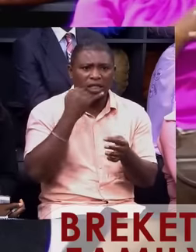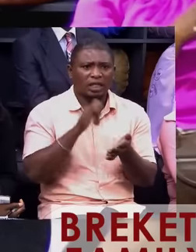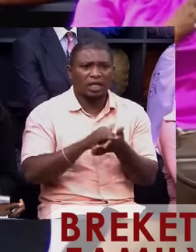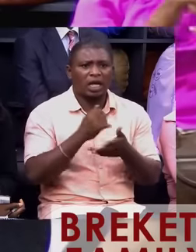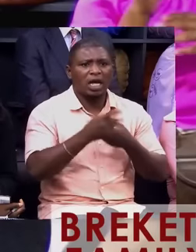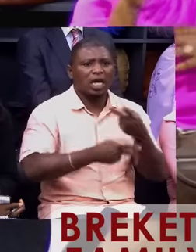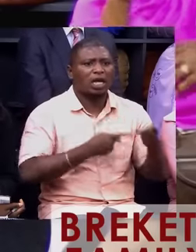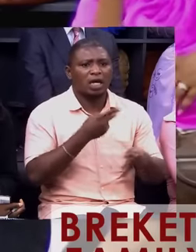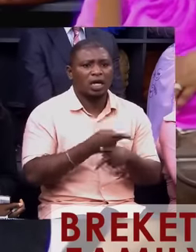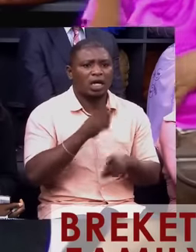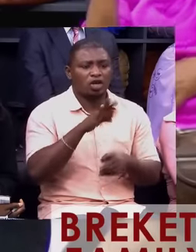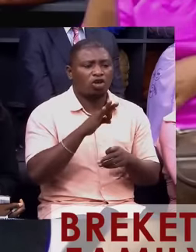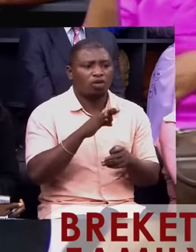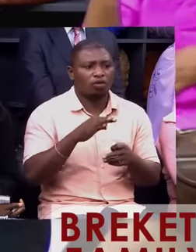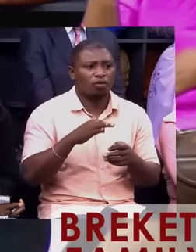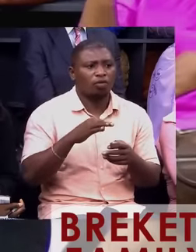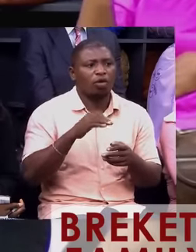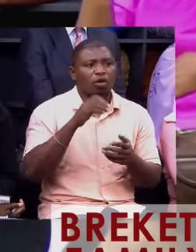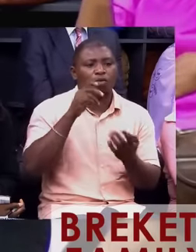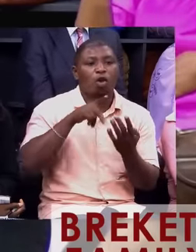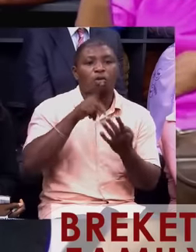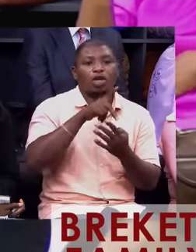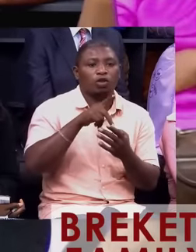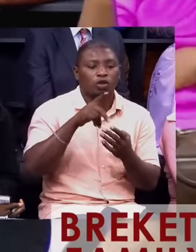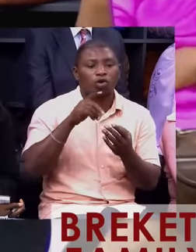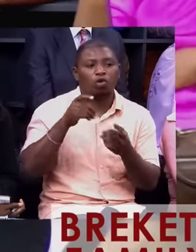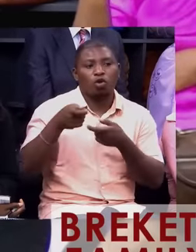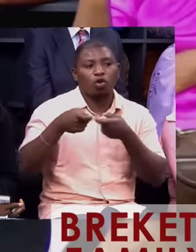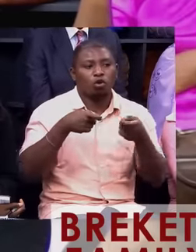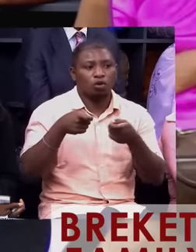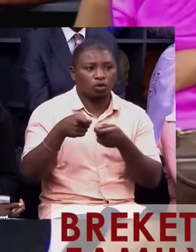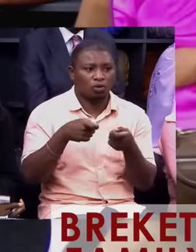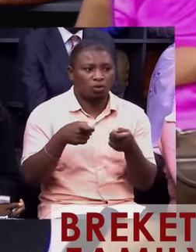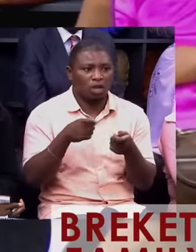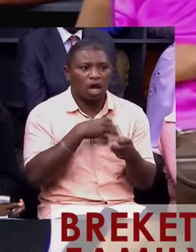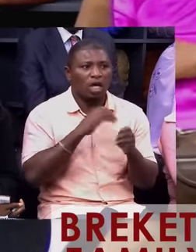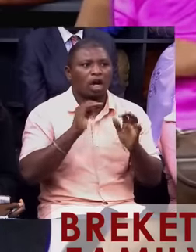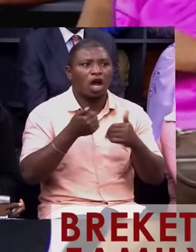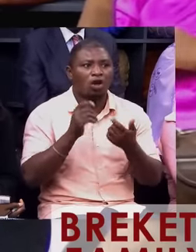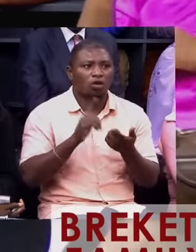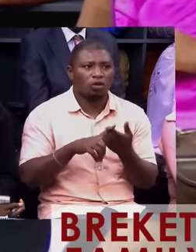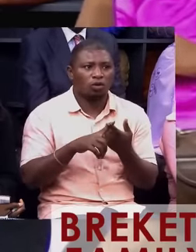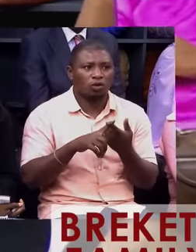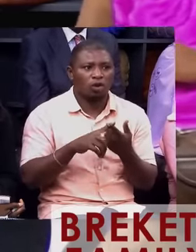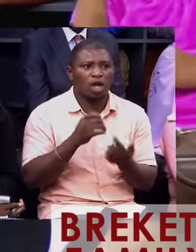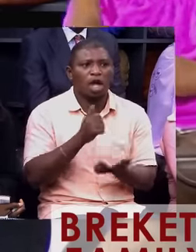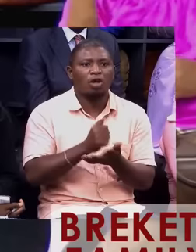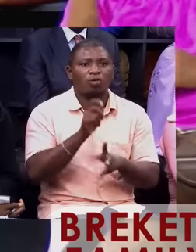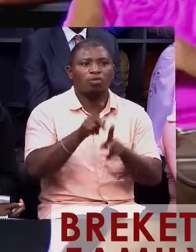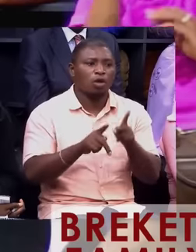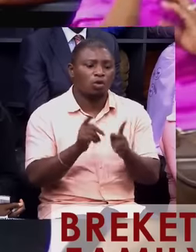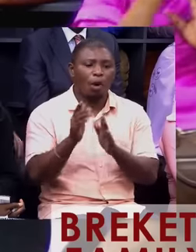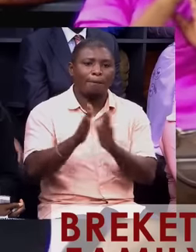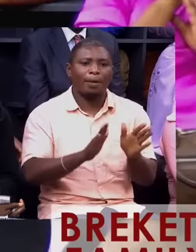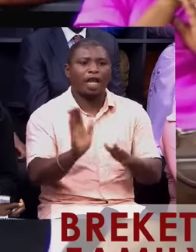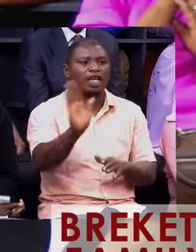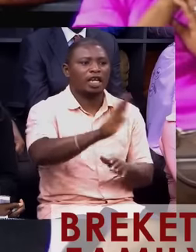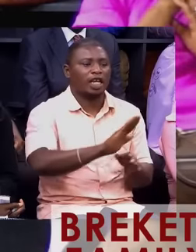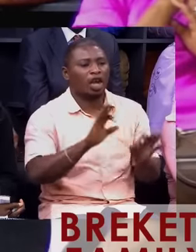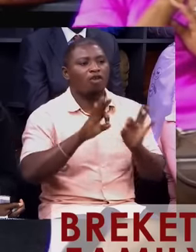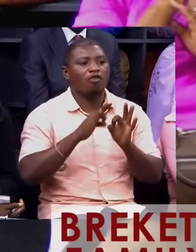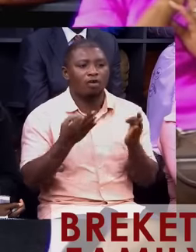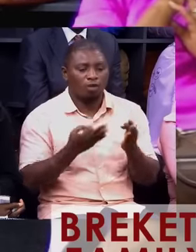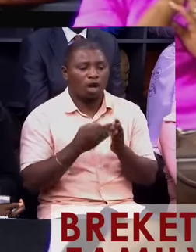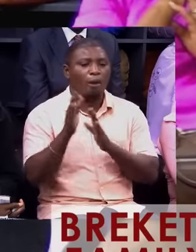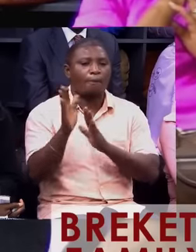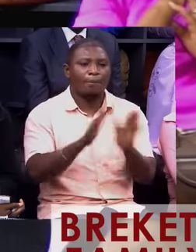of population control contraception and how to help people plan their families plan